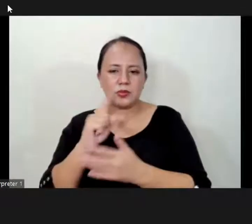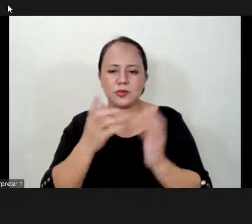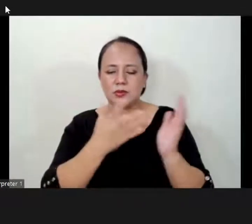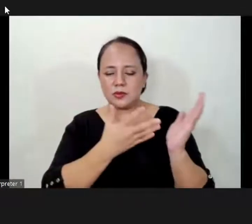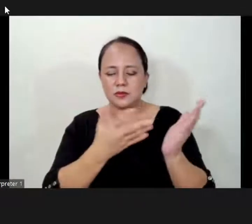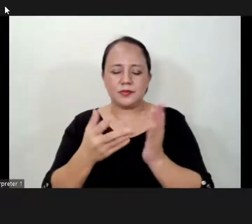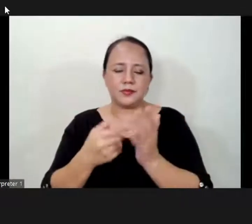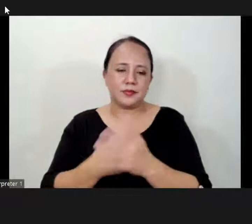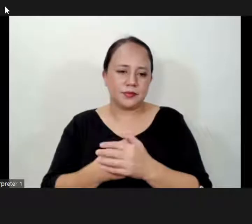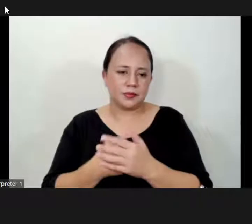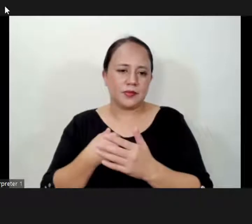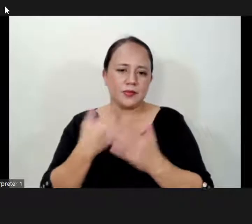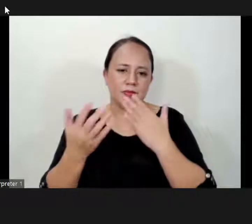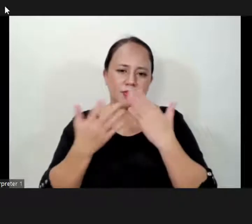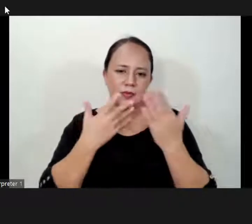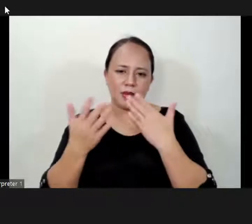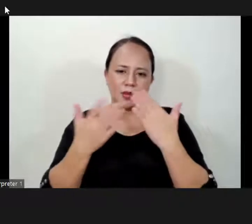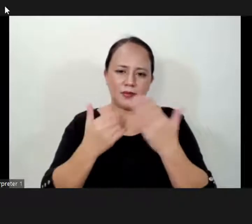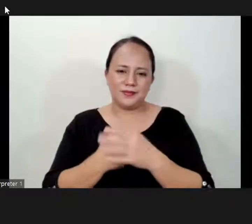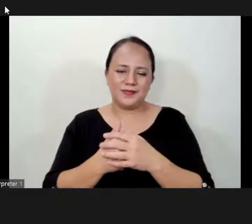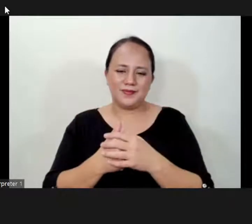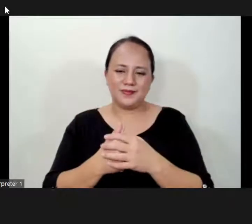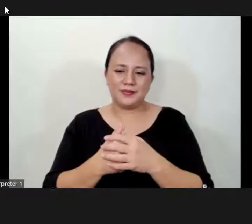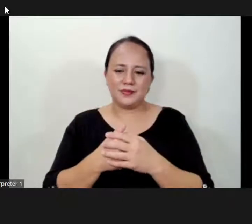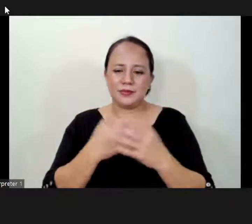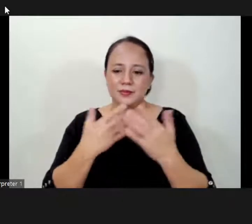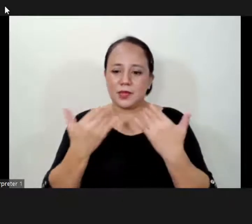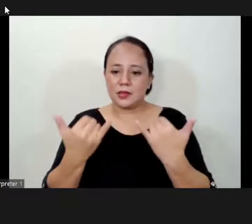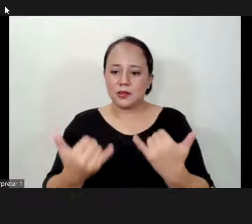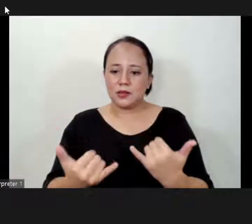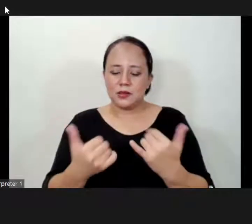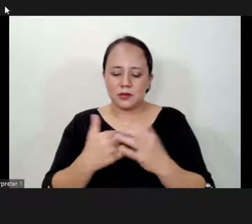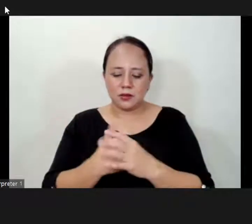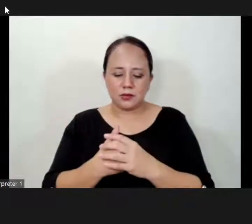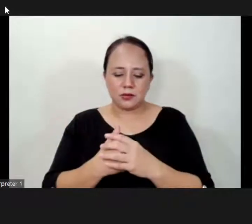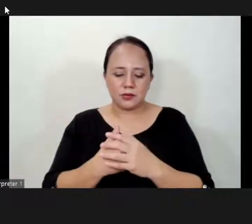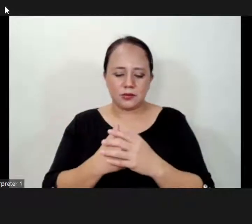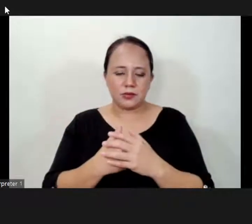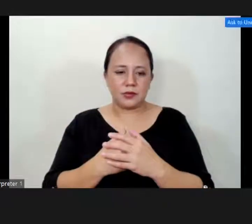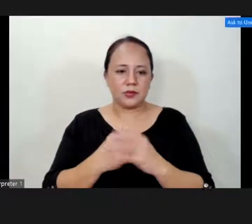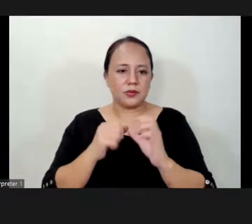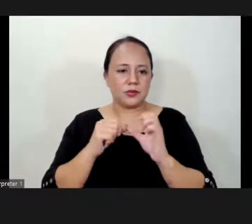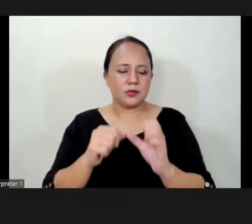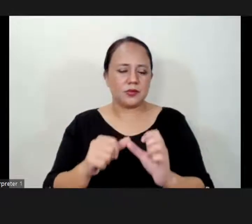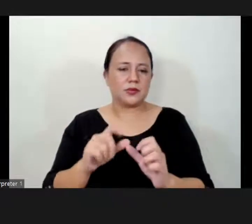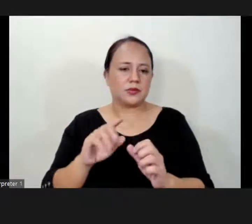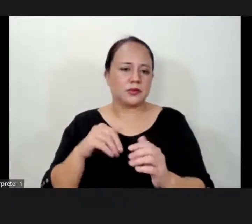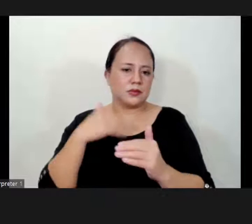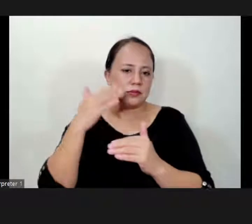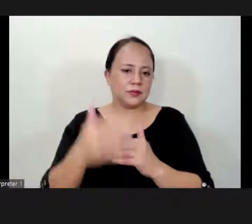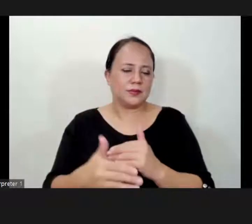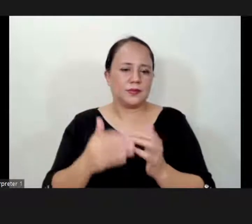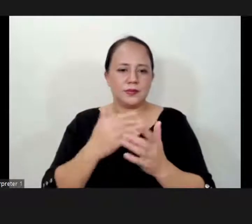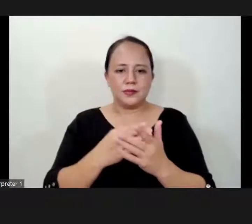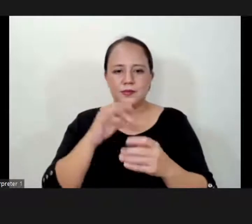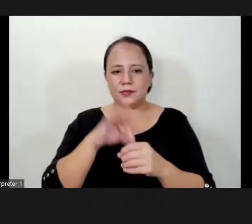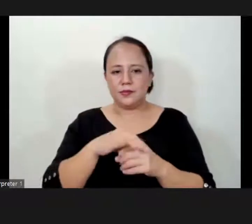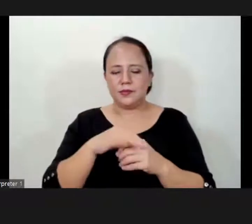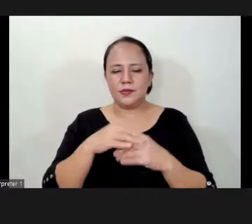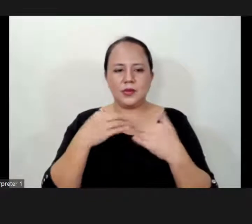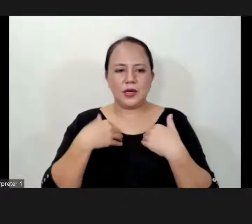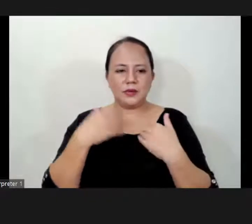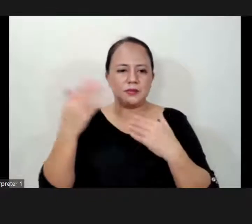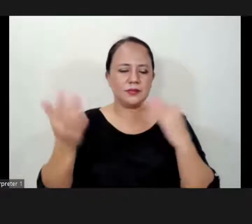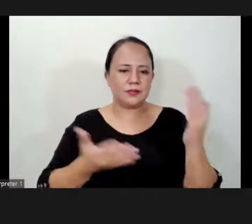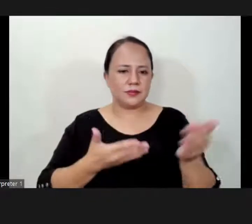forth. Maraming salamat po. And so now, let us proceed to the next part of our program. We have